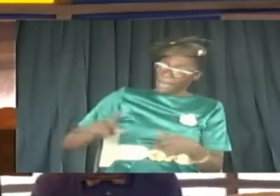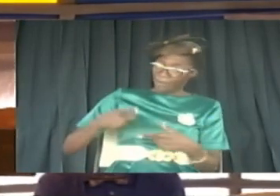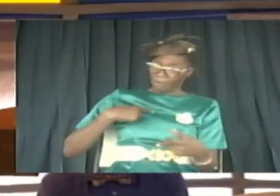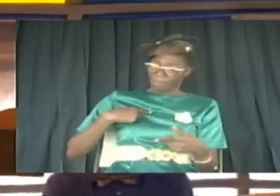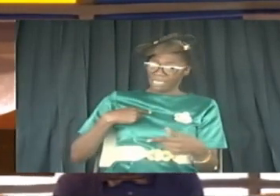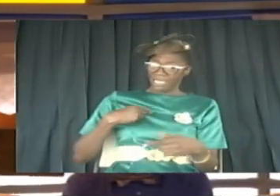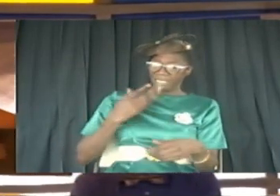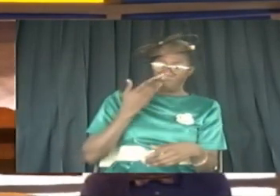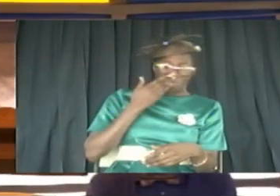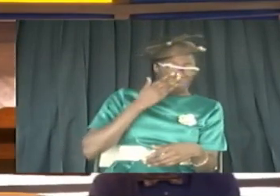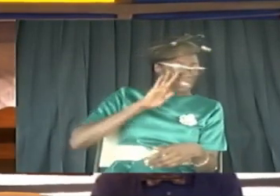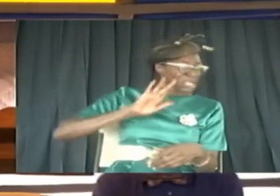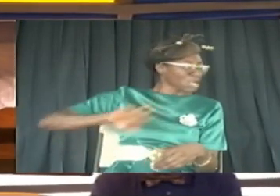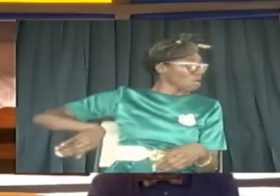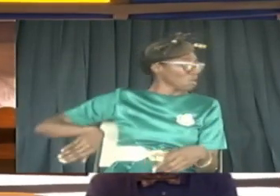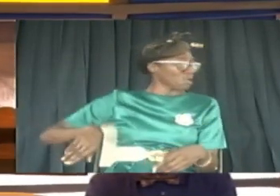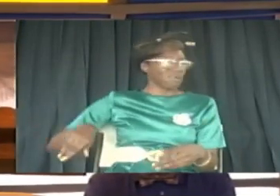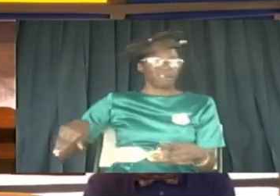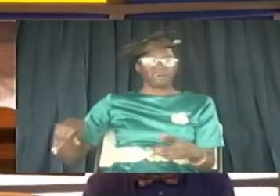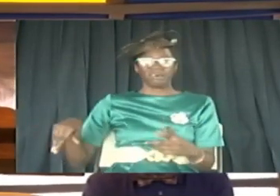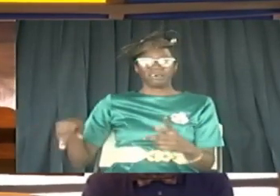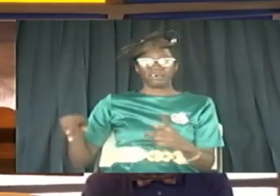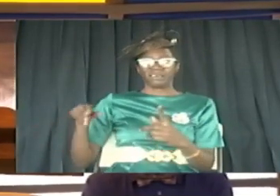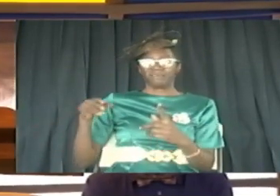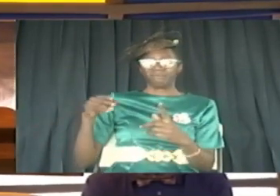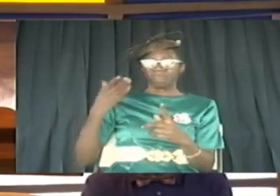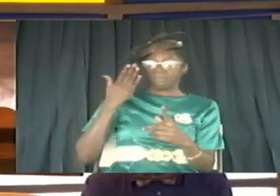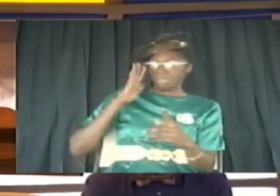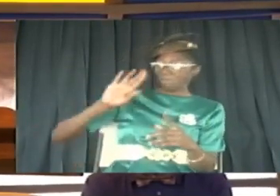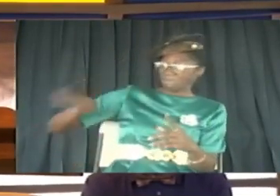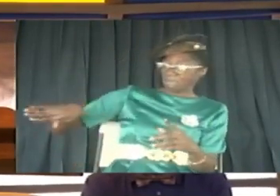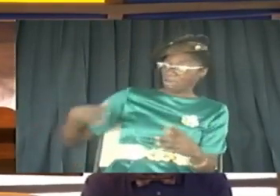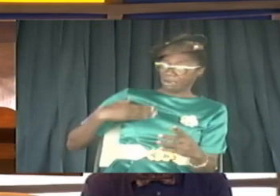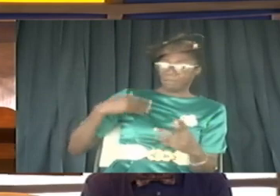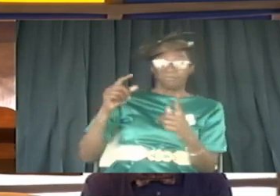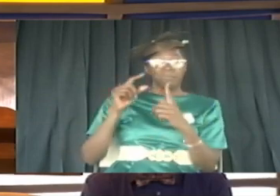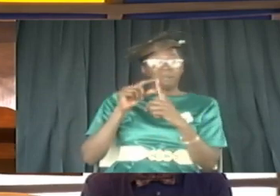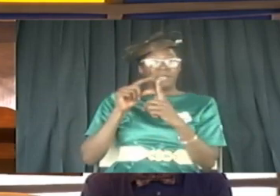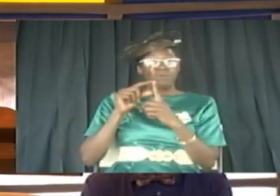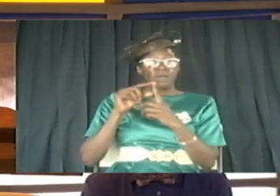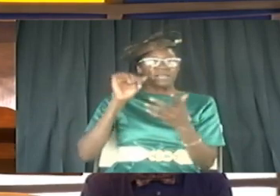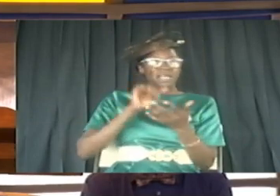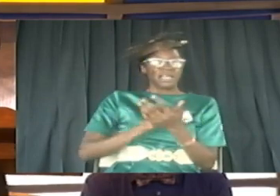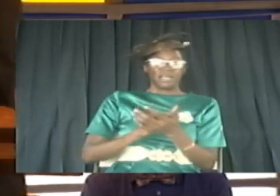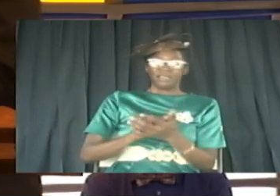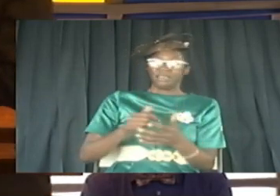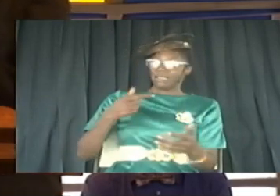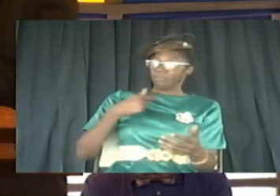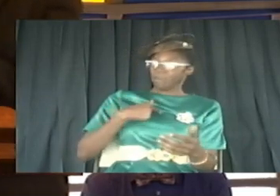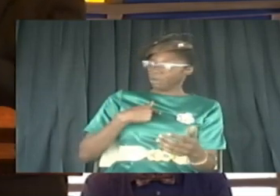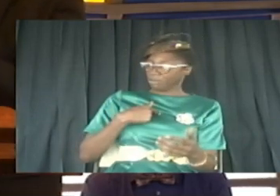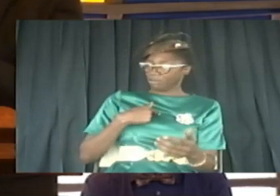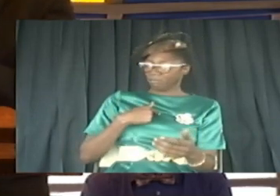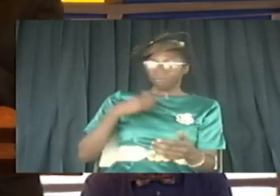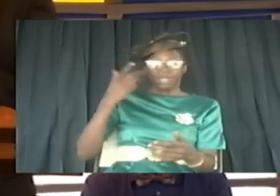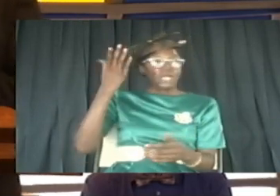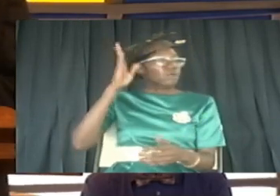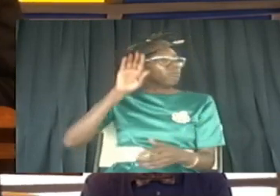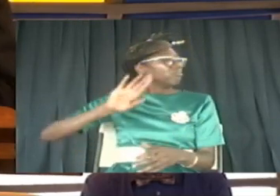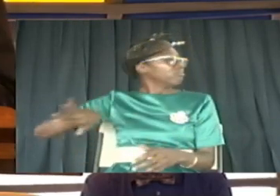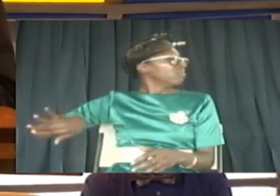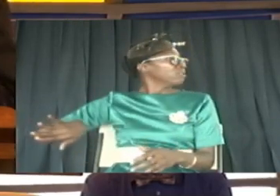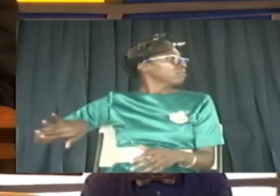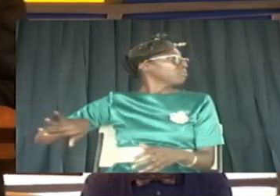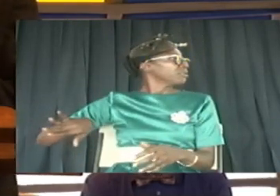scorn at my word, that person I will lightly esteem. That's the word